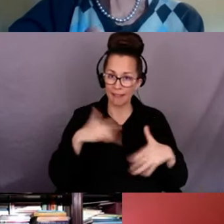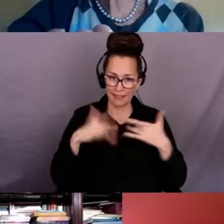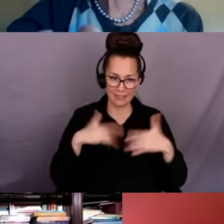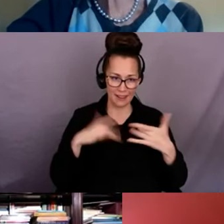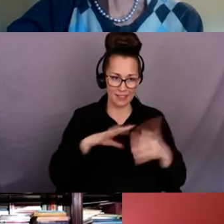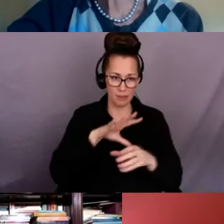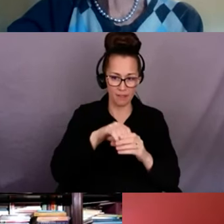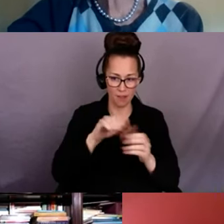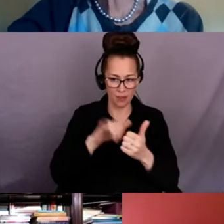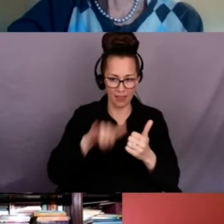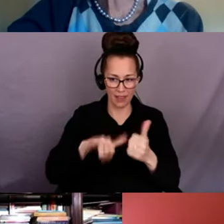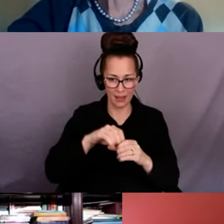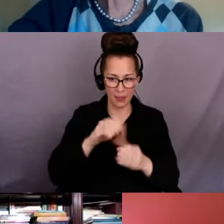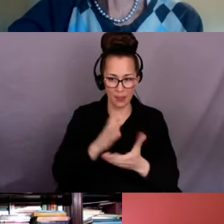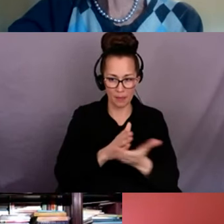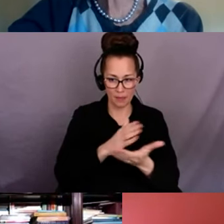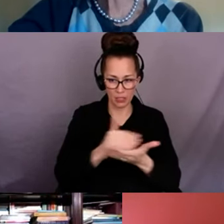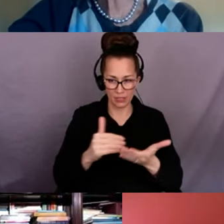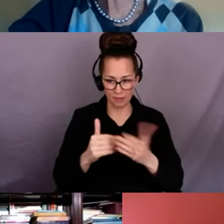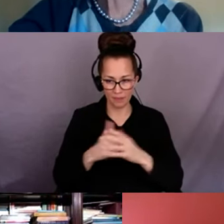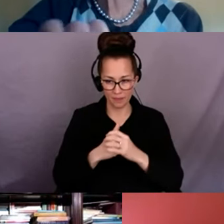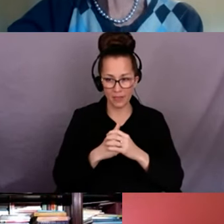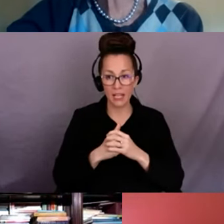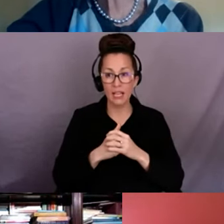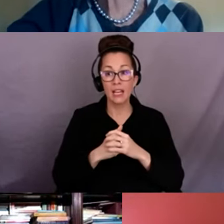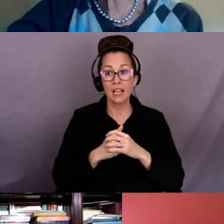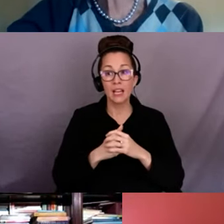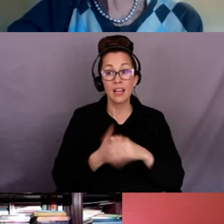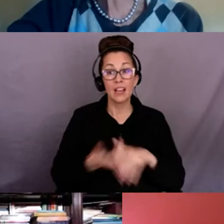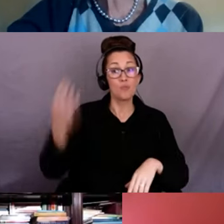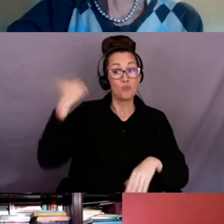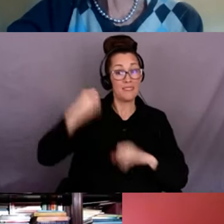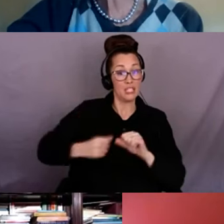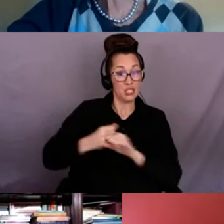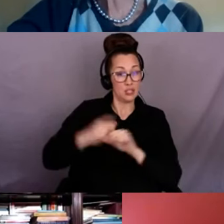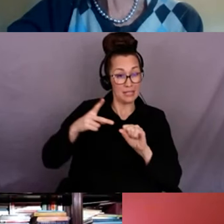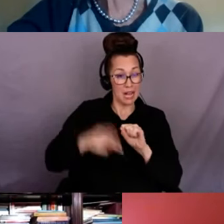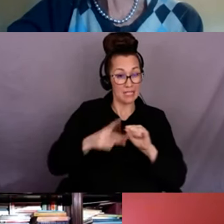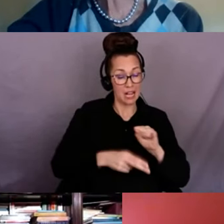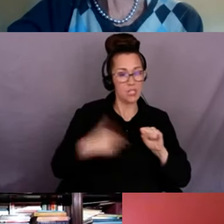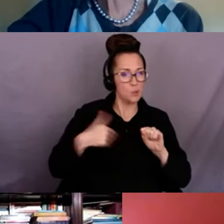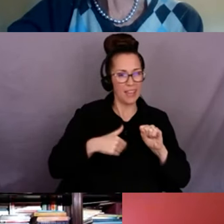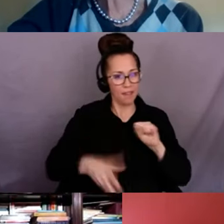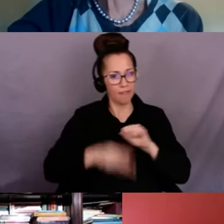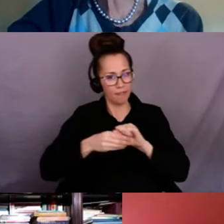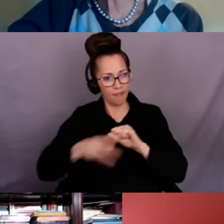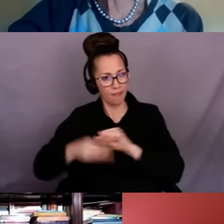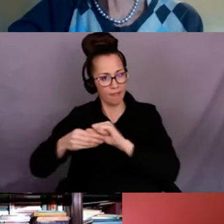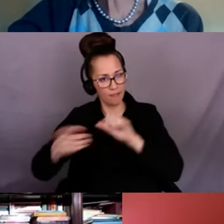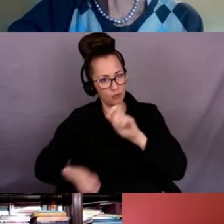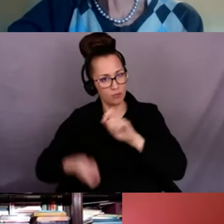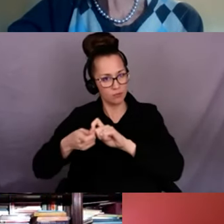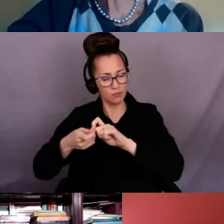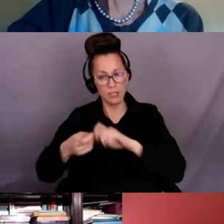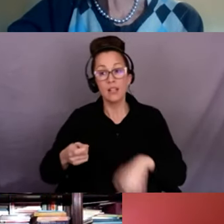budget. There are some other there's some restorations to previous year's cuts. There are, you know, every year we see an additional